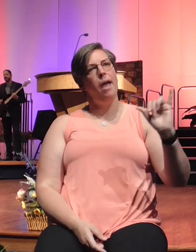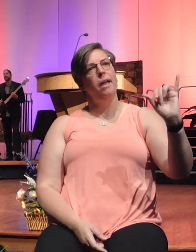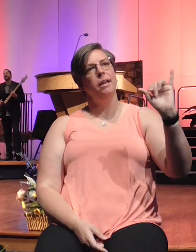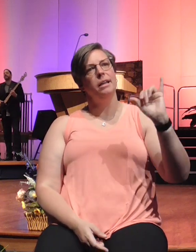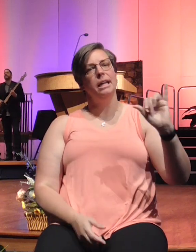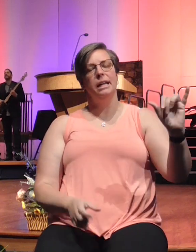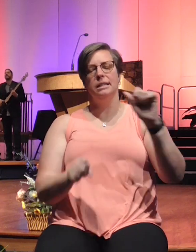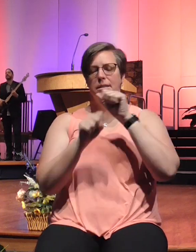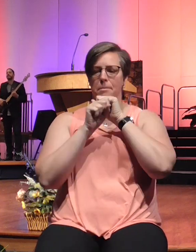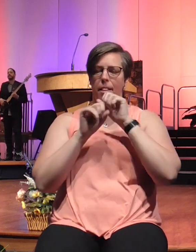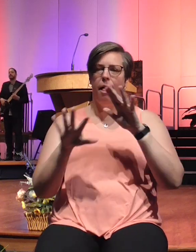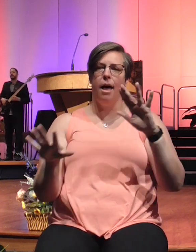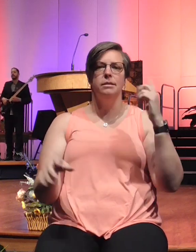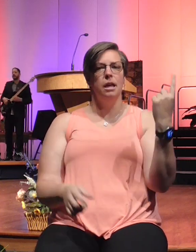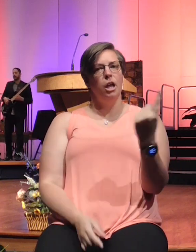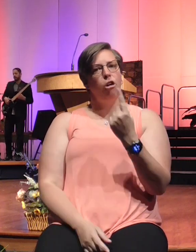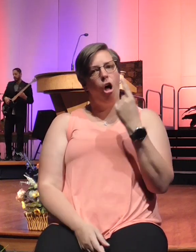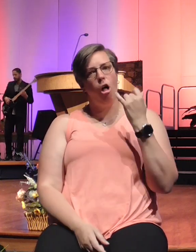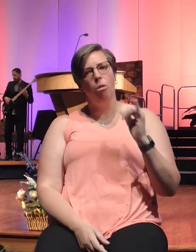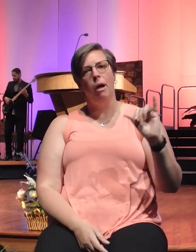blessed always,